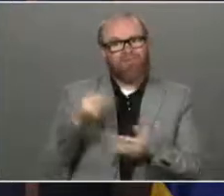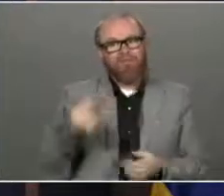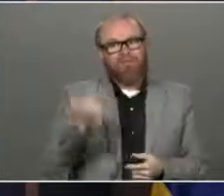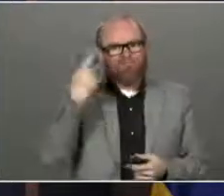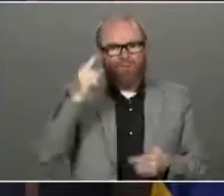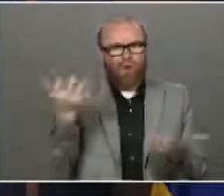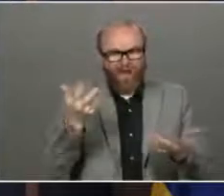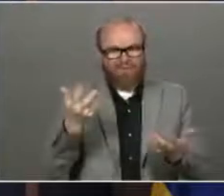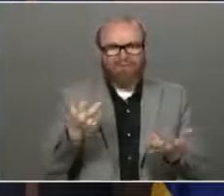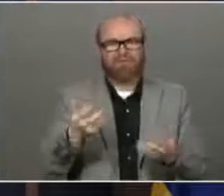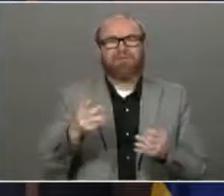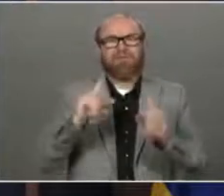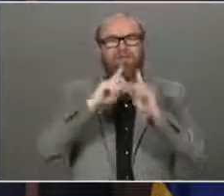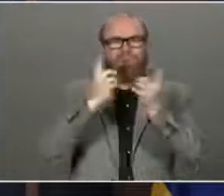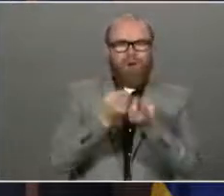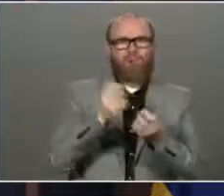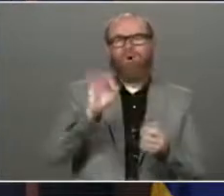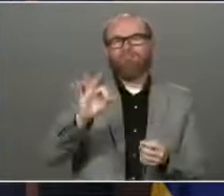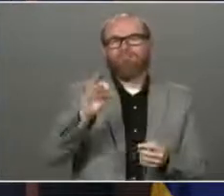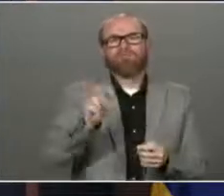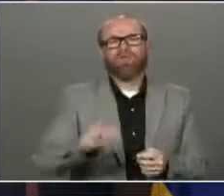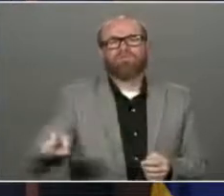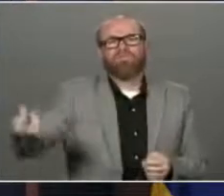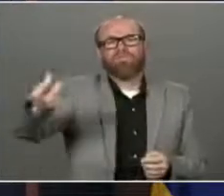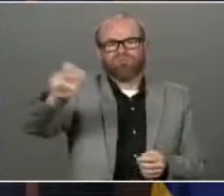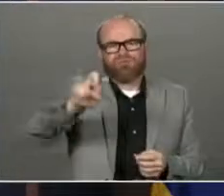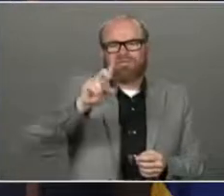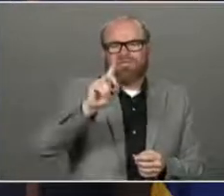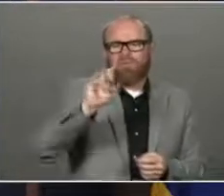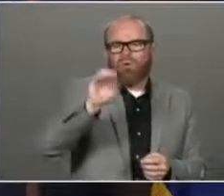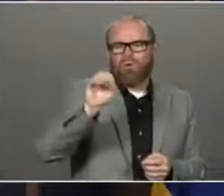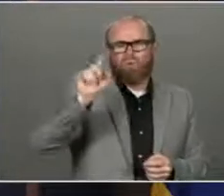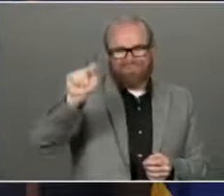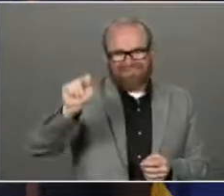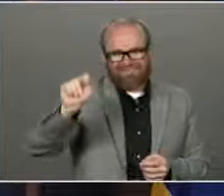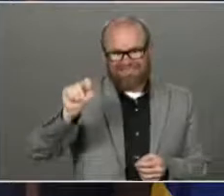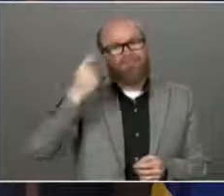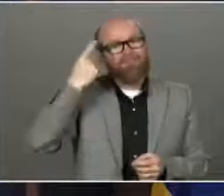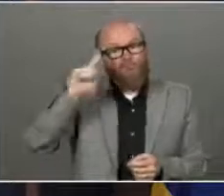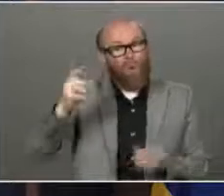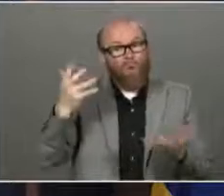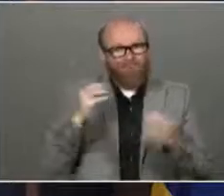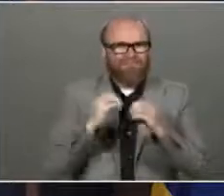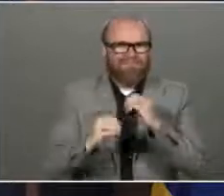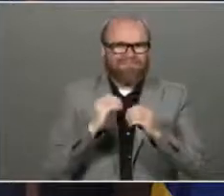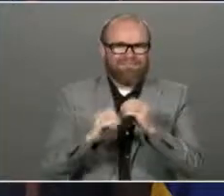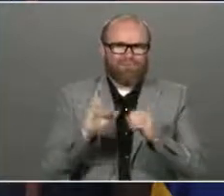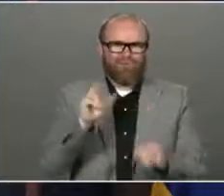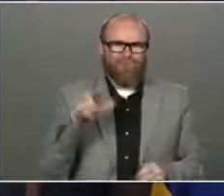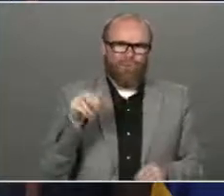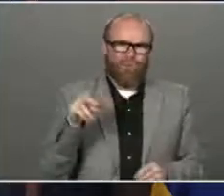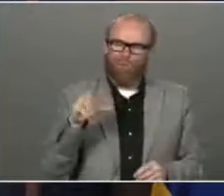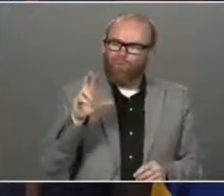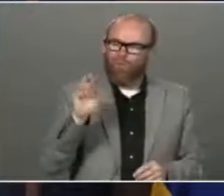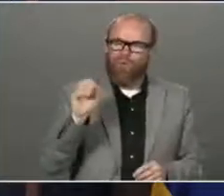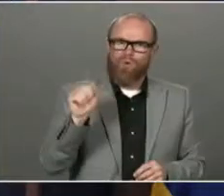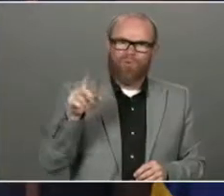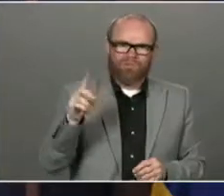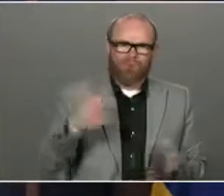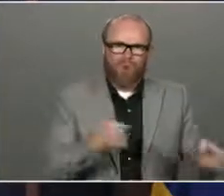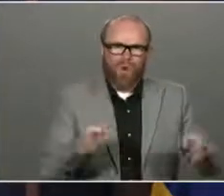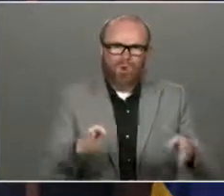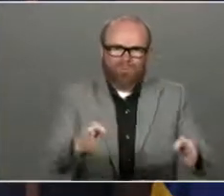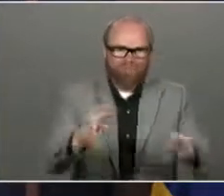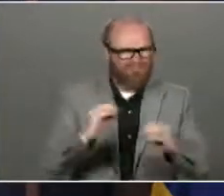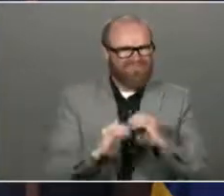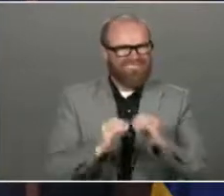specifically to the Department of Transportation and to local governments for road issues that have to be taken care of. The other problem is